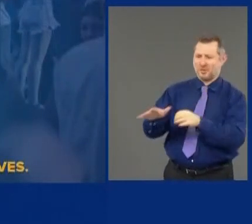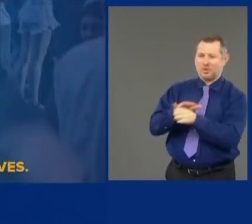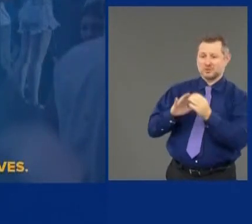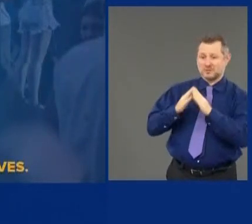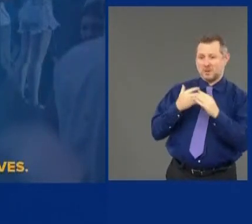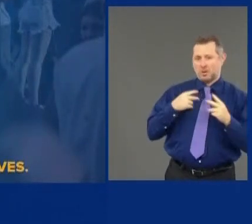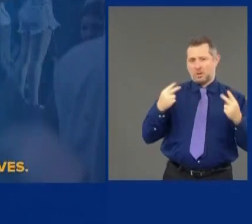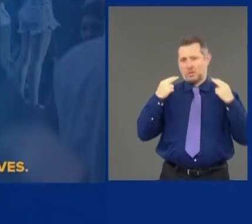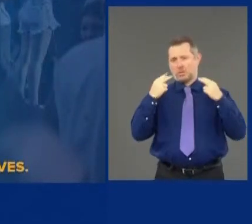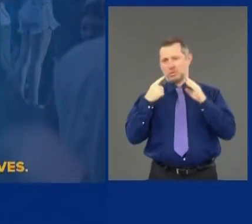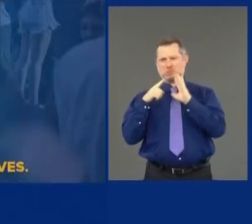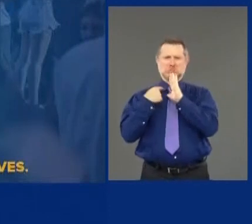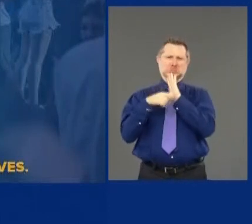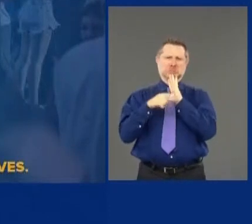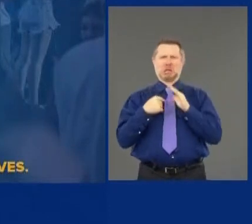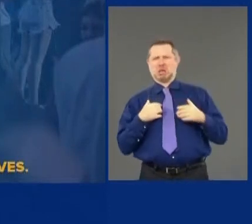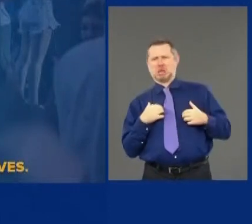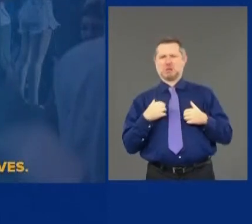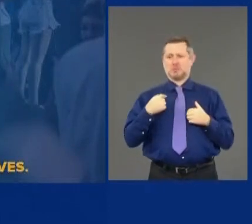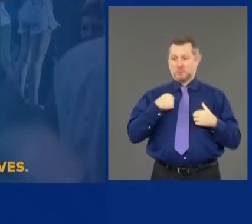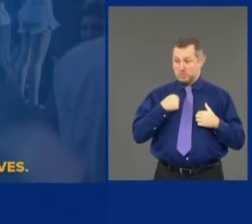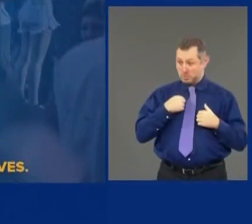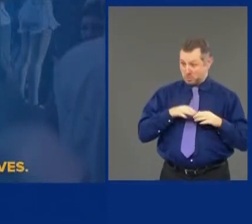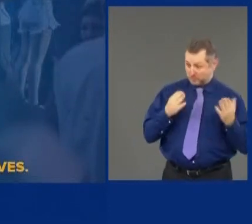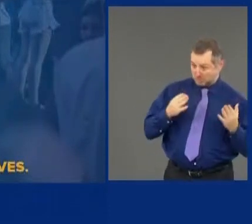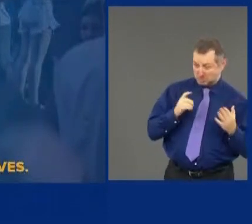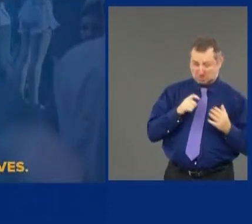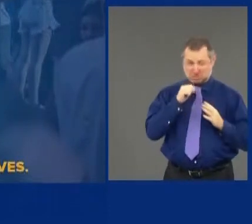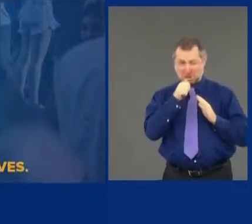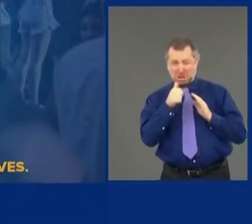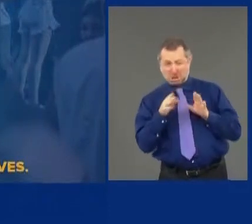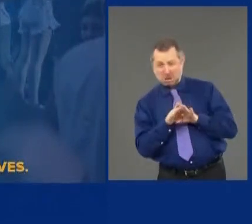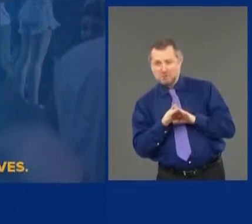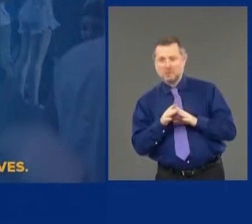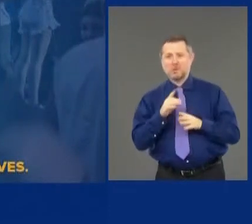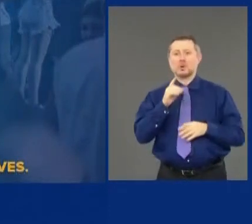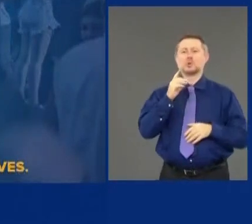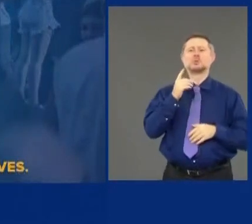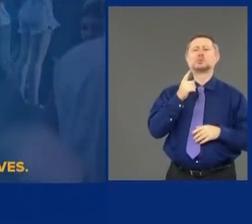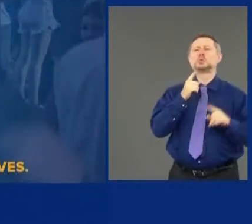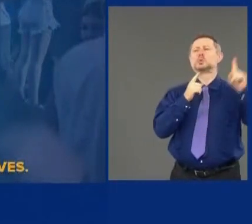and the reopening. Too slow, too fast.